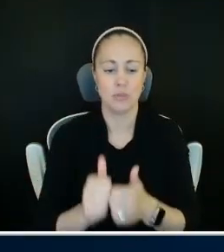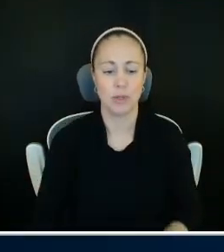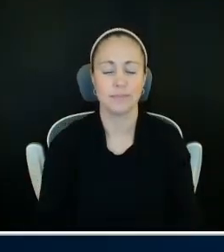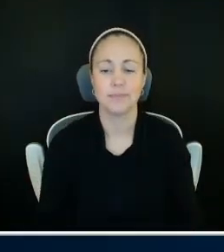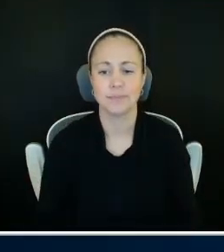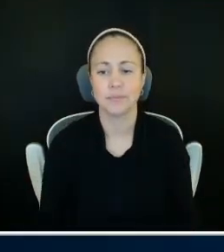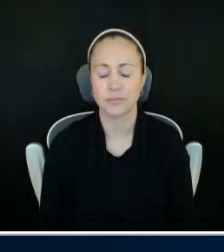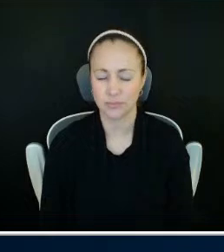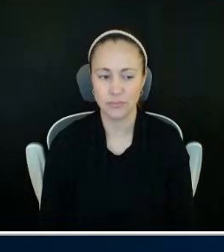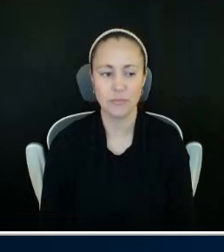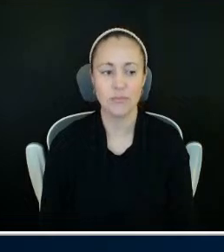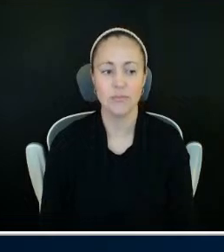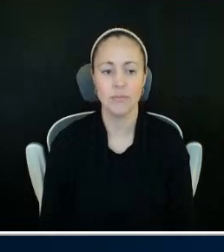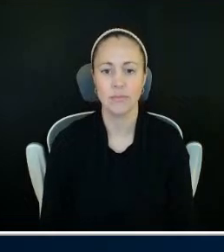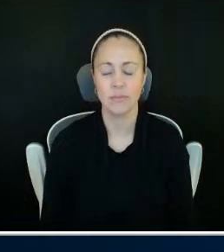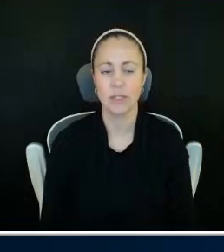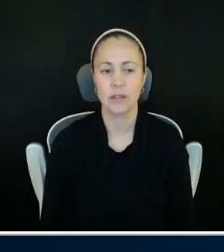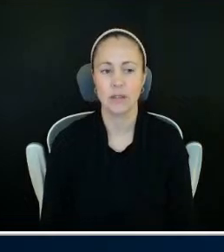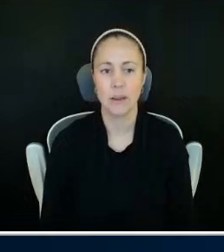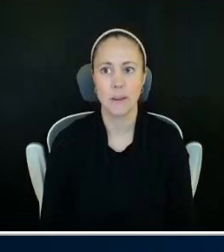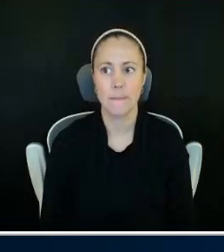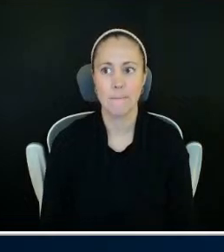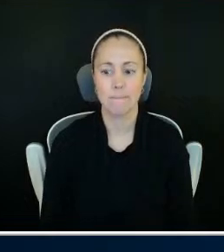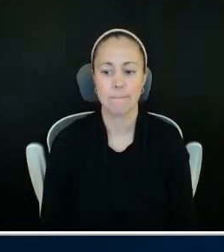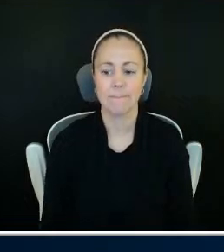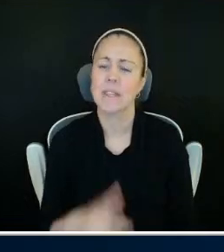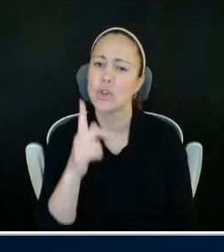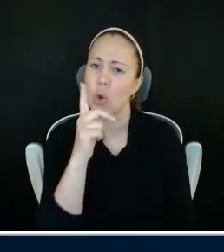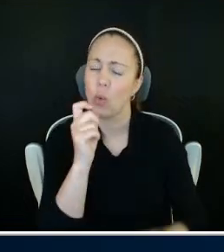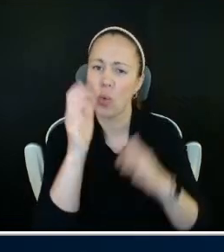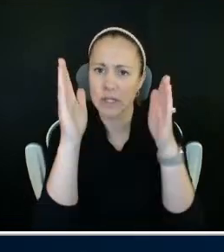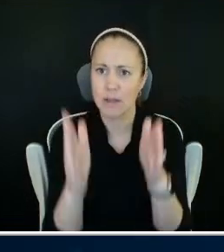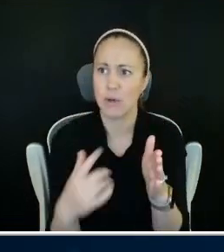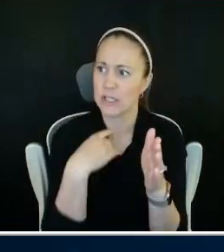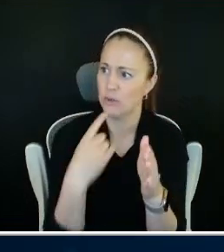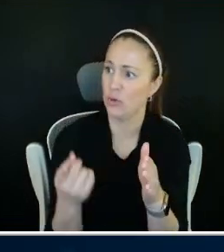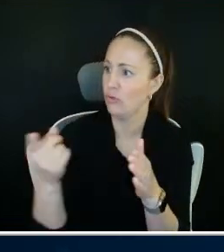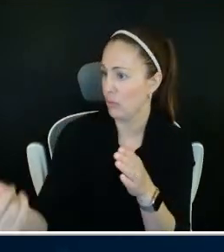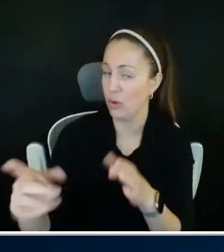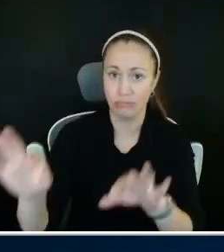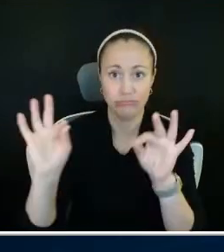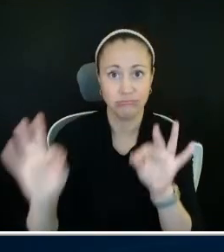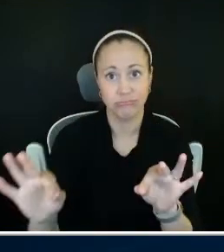the one that told you, gave you the news, okay, you're cleared, you can go back to pitching?